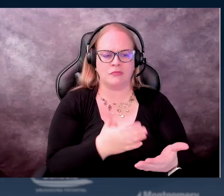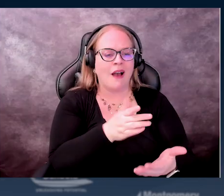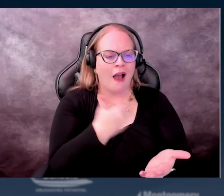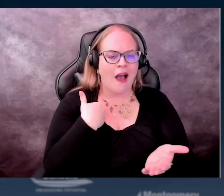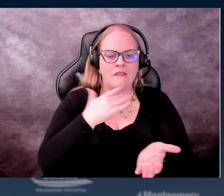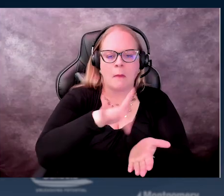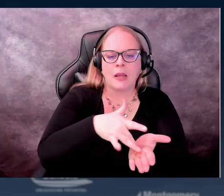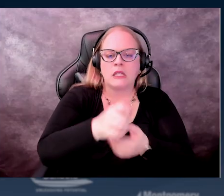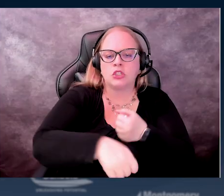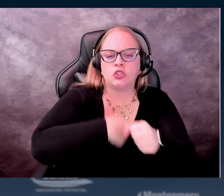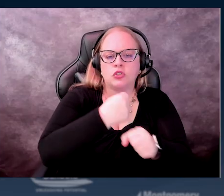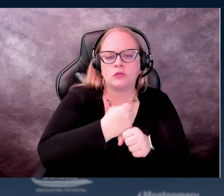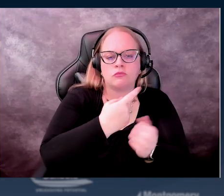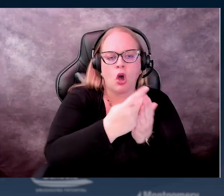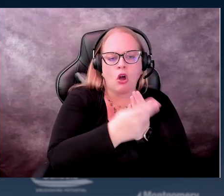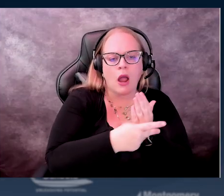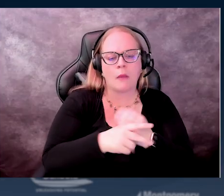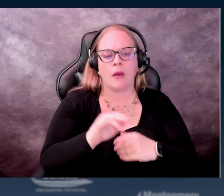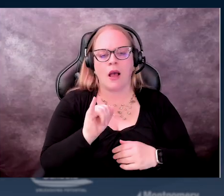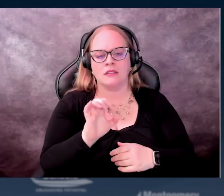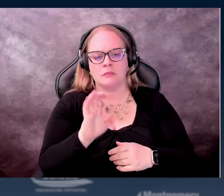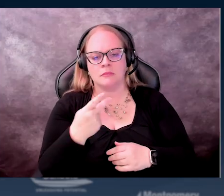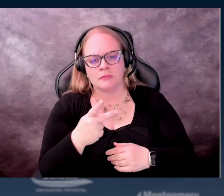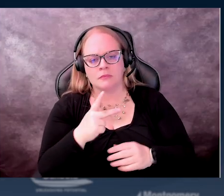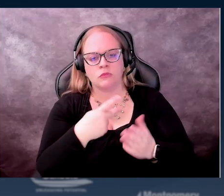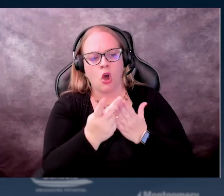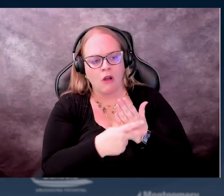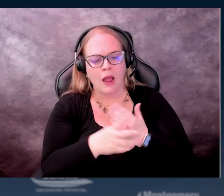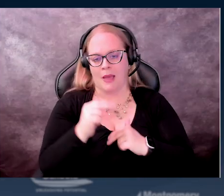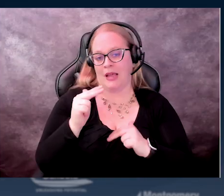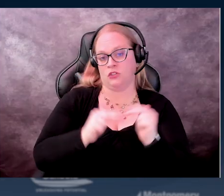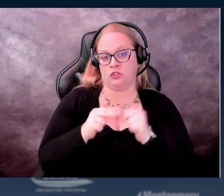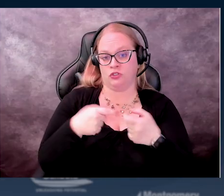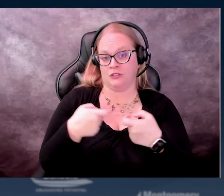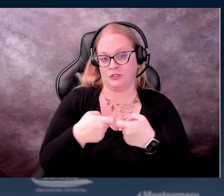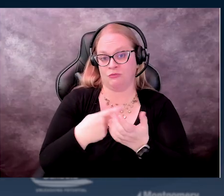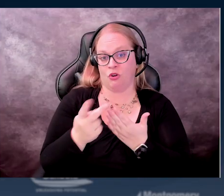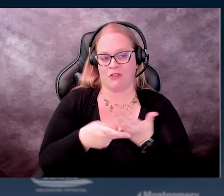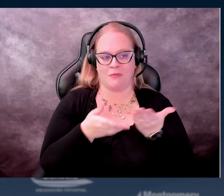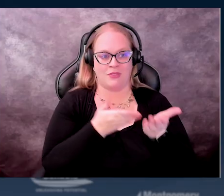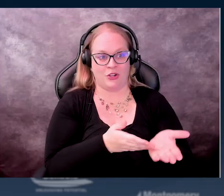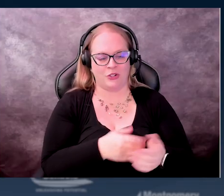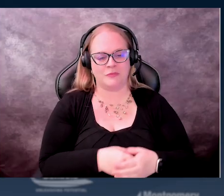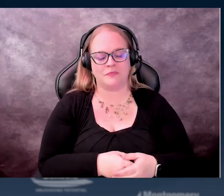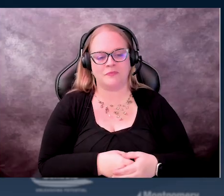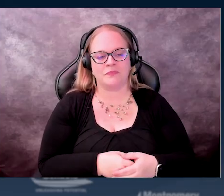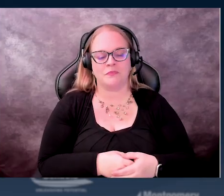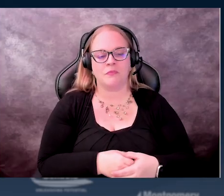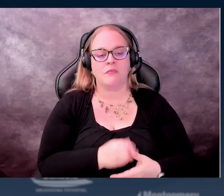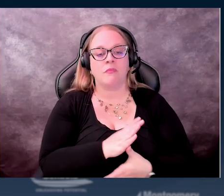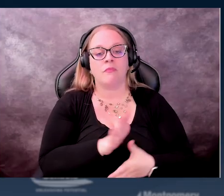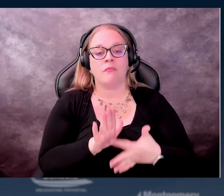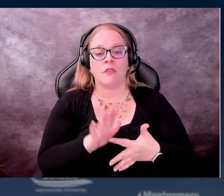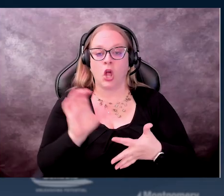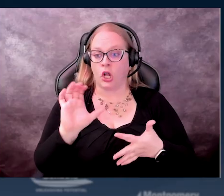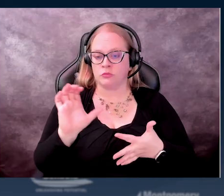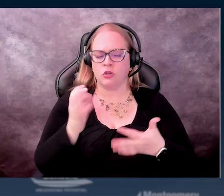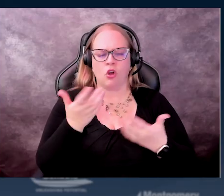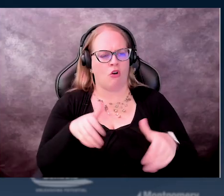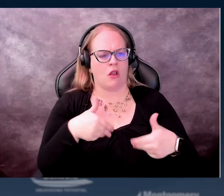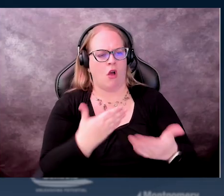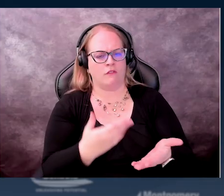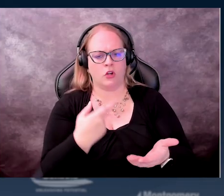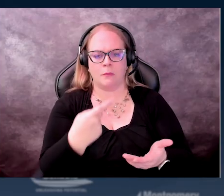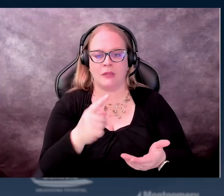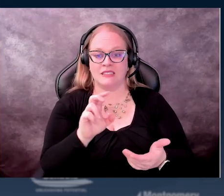the construction electricity program. Clarksburg offers P-Tech currently, and they're going to capitalize on that strand by